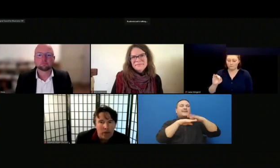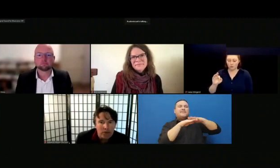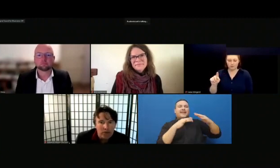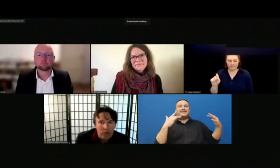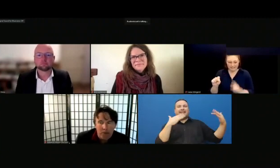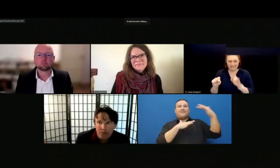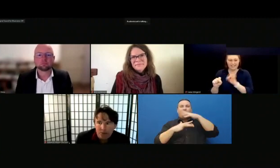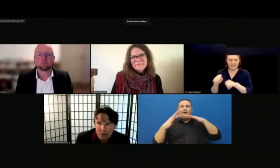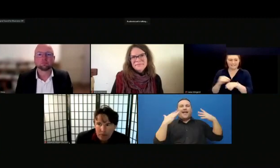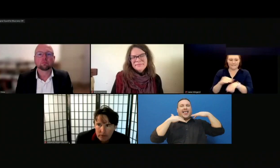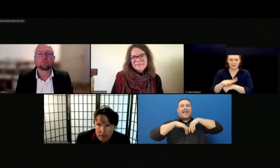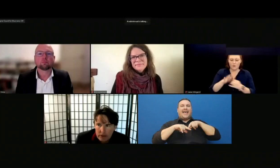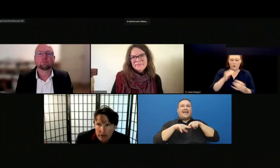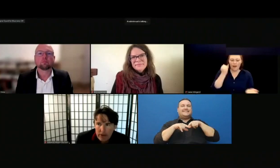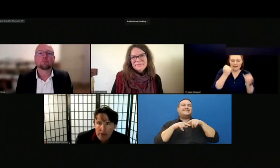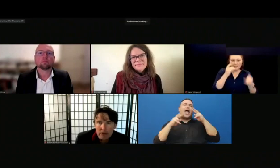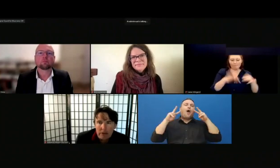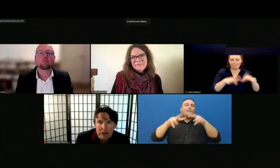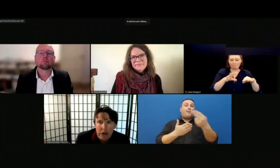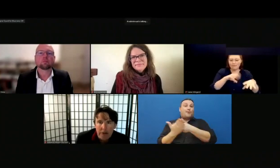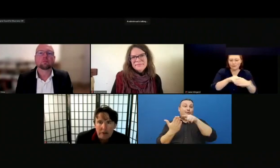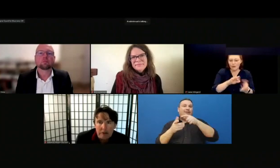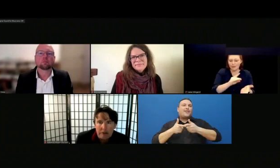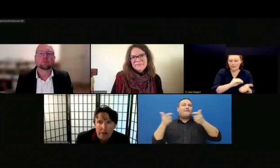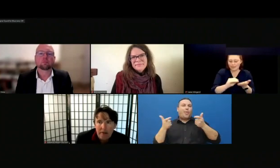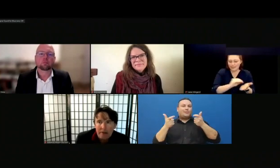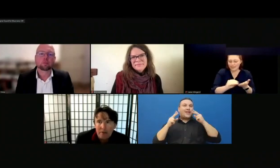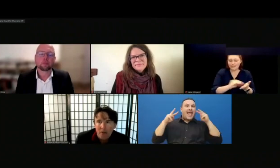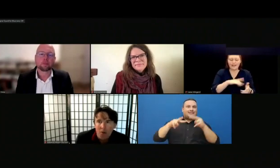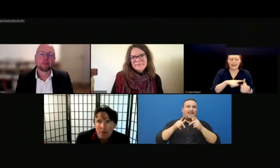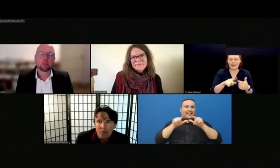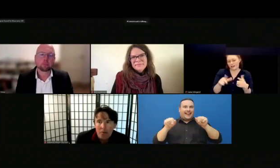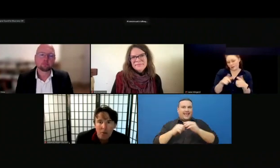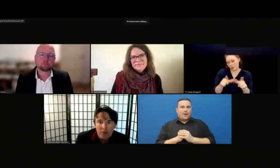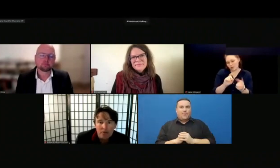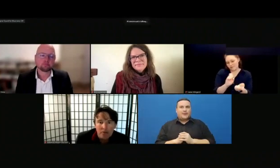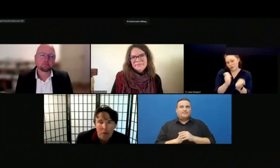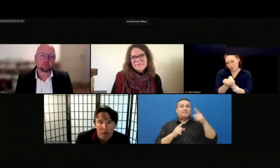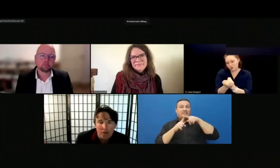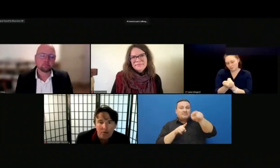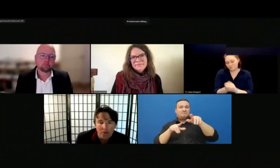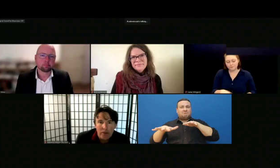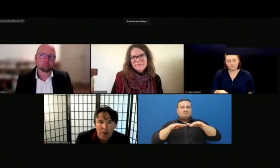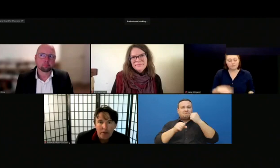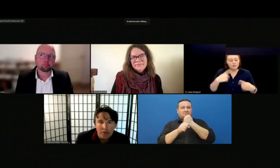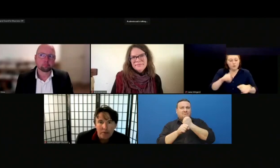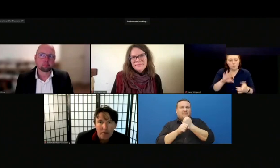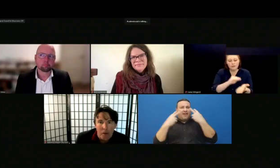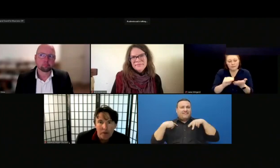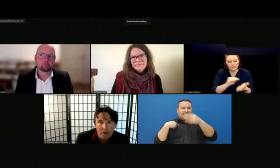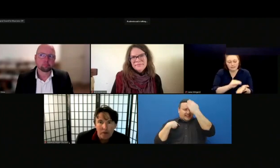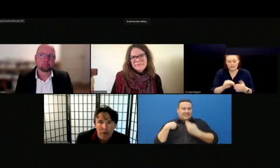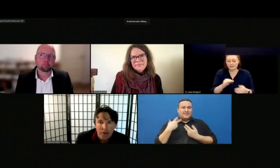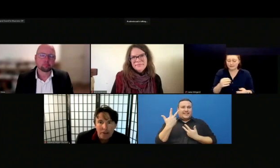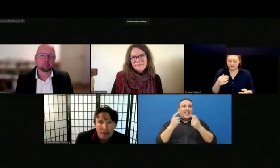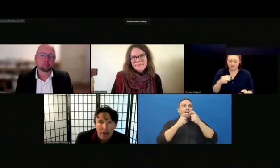your thesis and specifically on the language evolution aspect. During your thesis, you managed to survive managing life